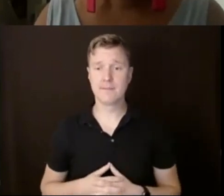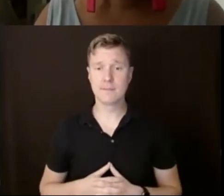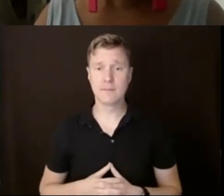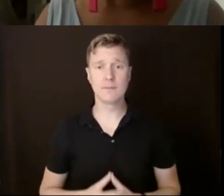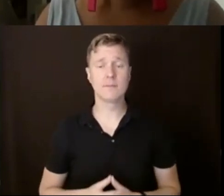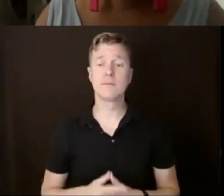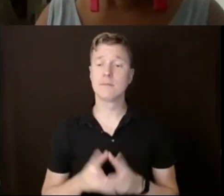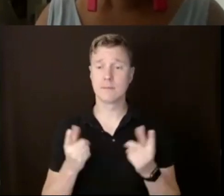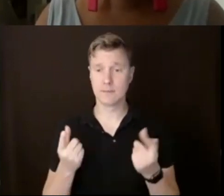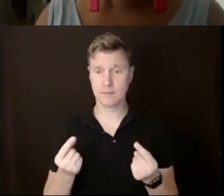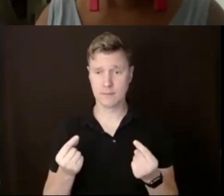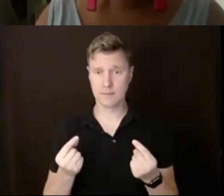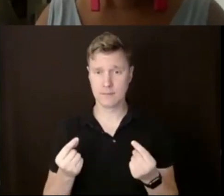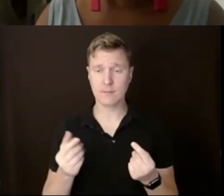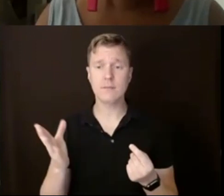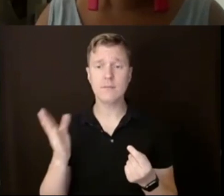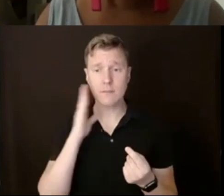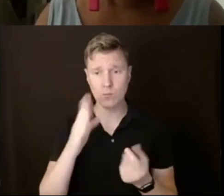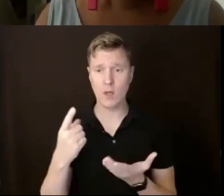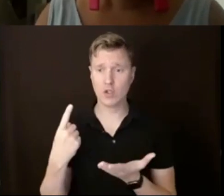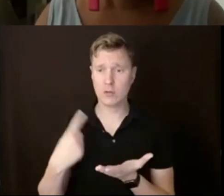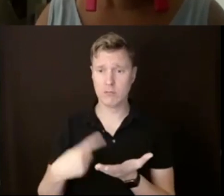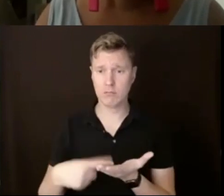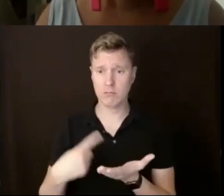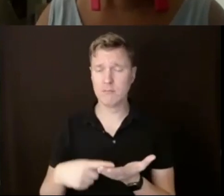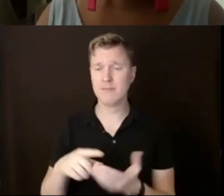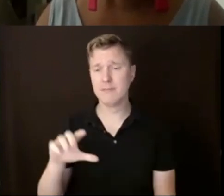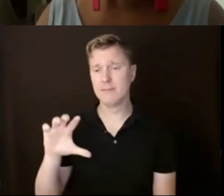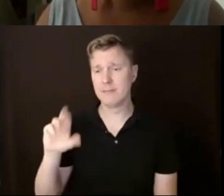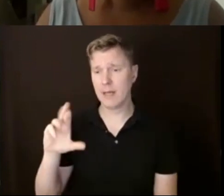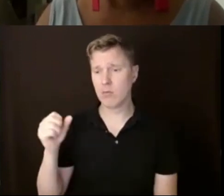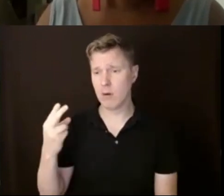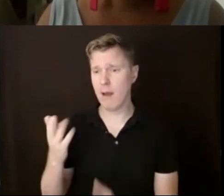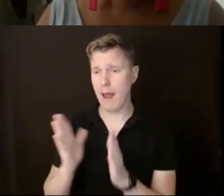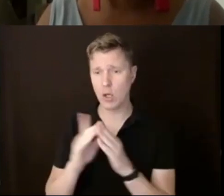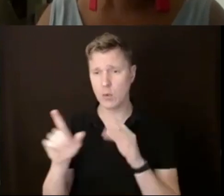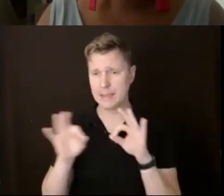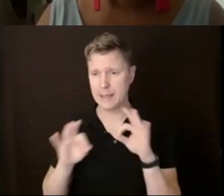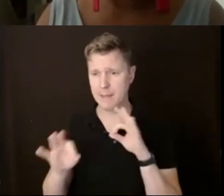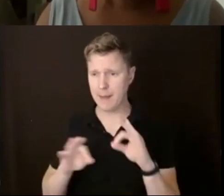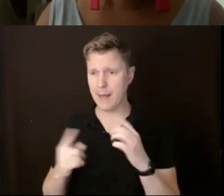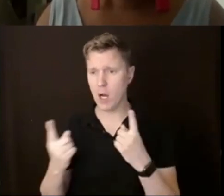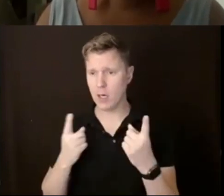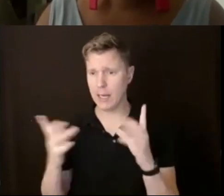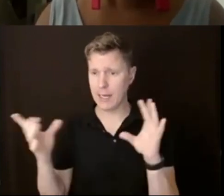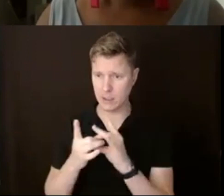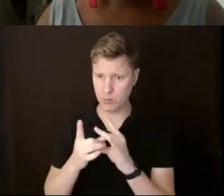So we will talk about, Sarah has a question on her. Yes, how do you explain the connection between livable wage and prevention?